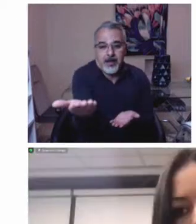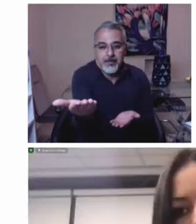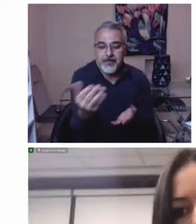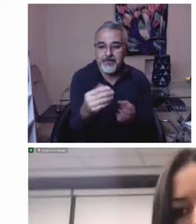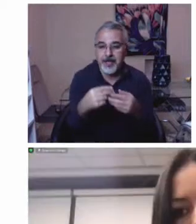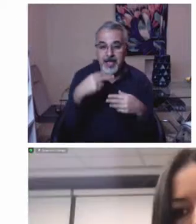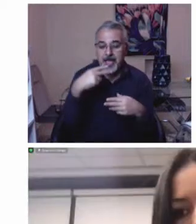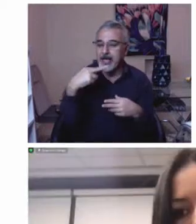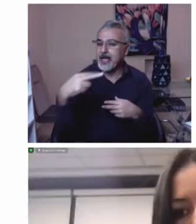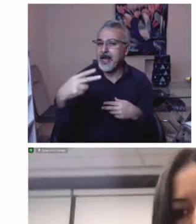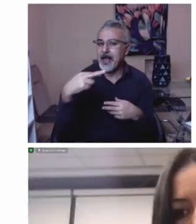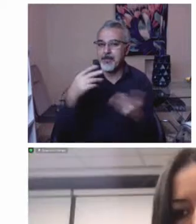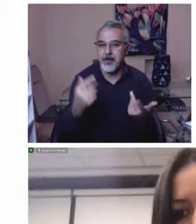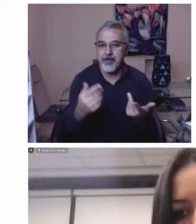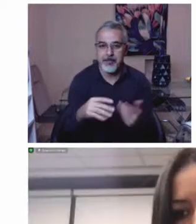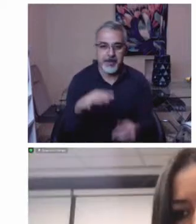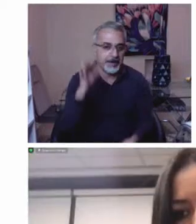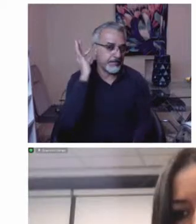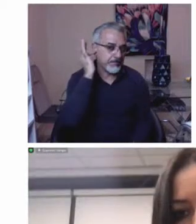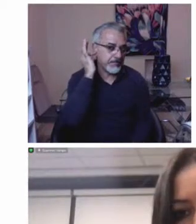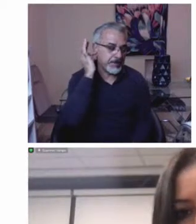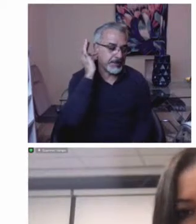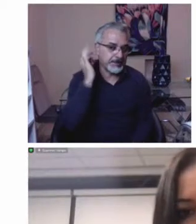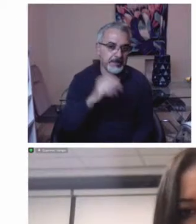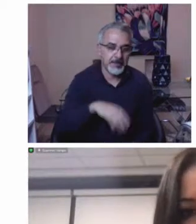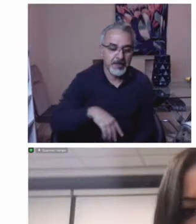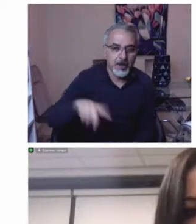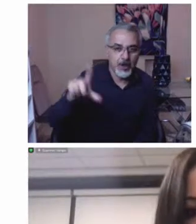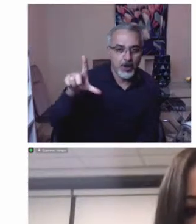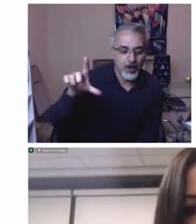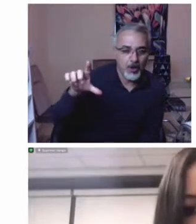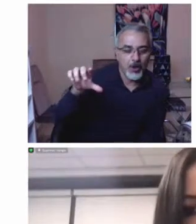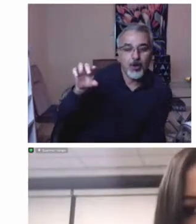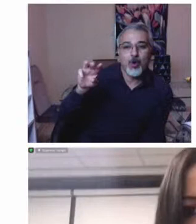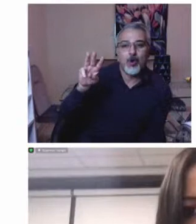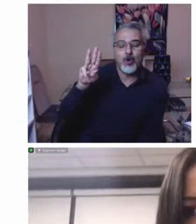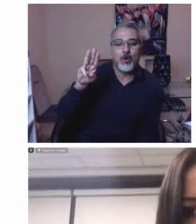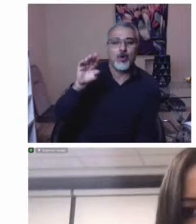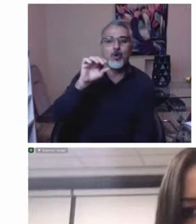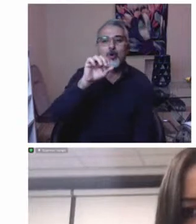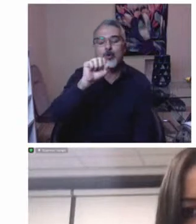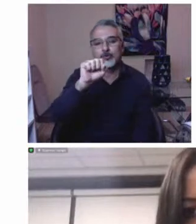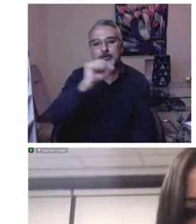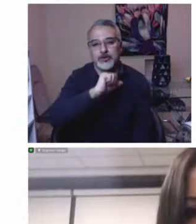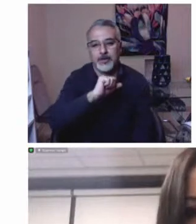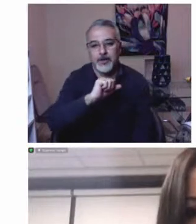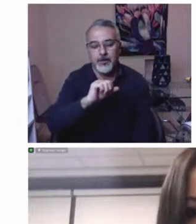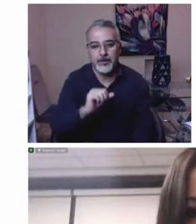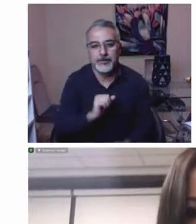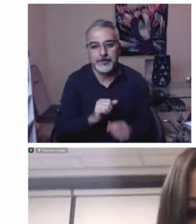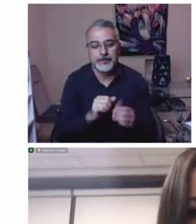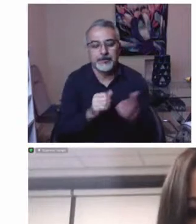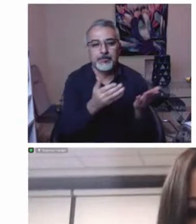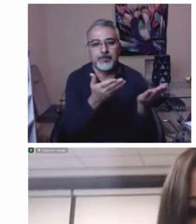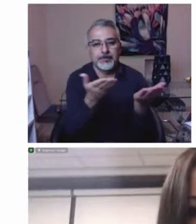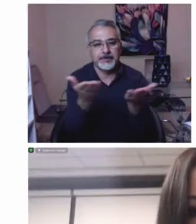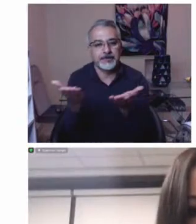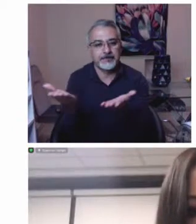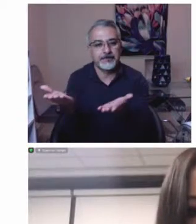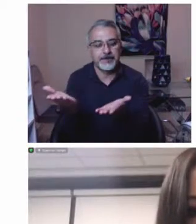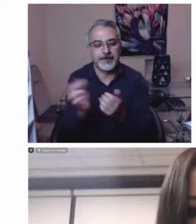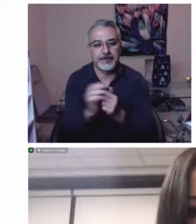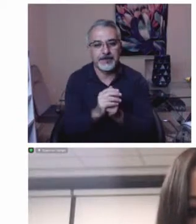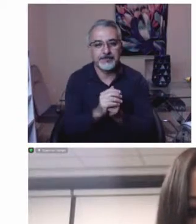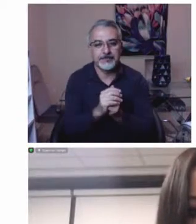Counselor and Permanent Mission of the Dominican Republic to the United Nations. Luz, from your experience, what are the